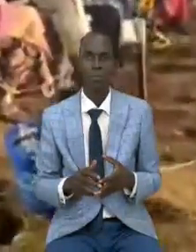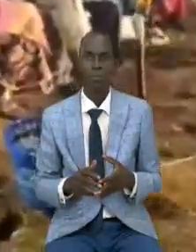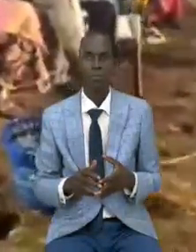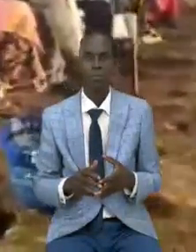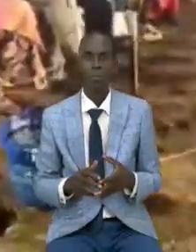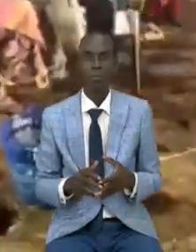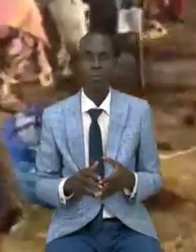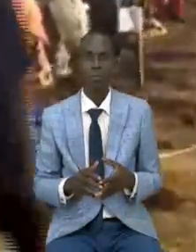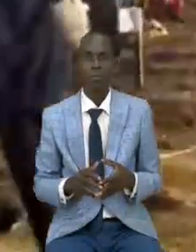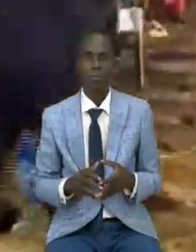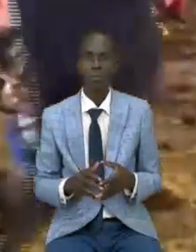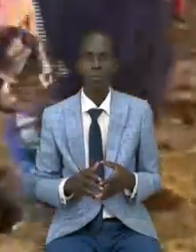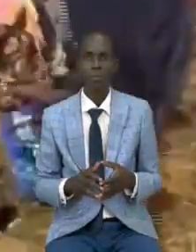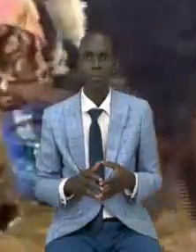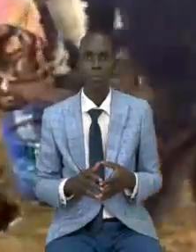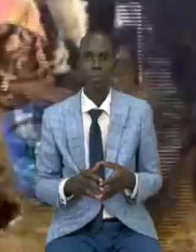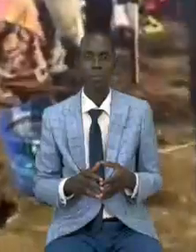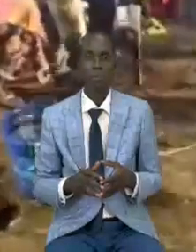This